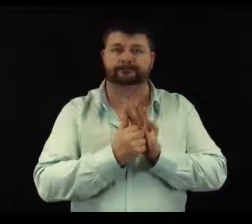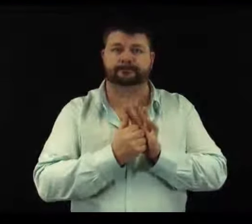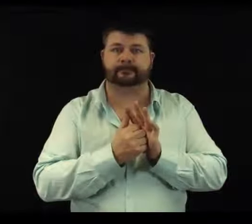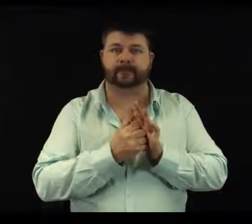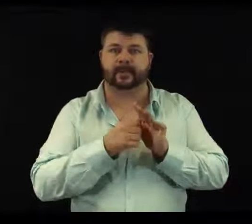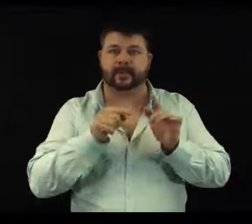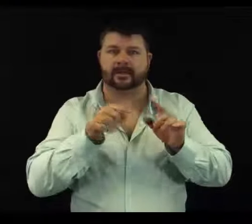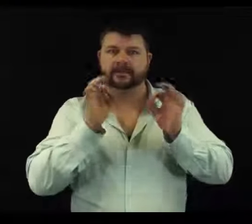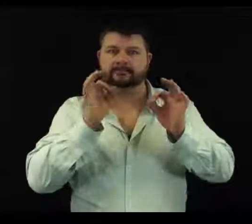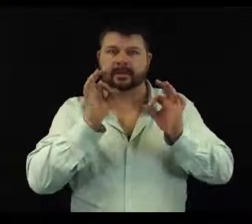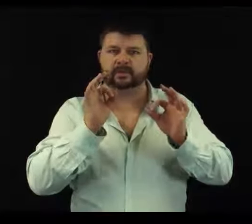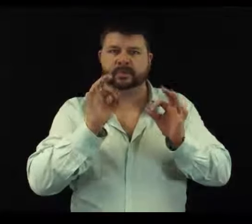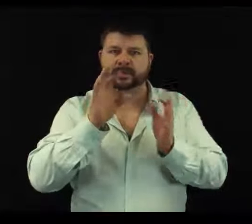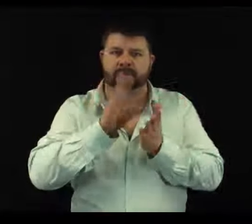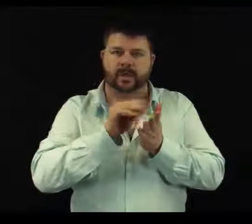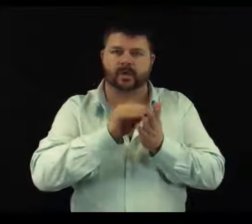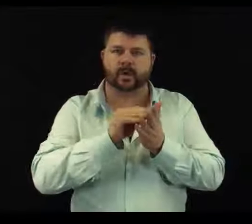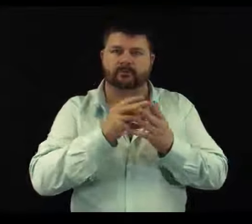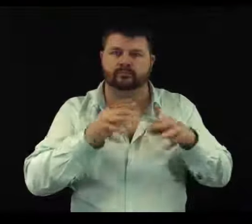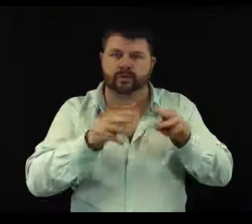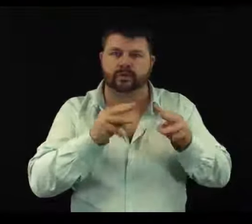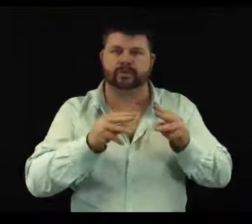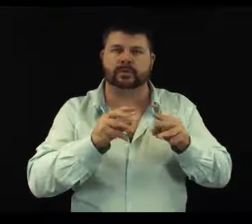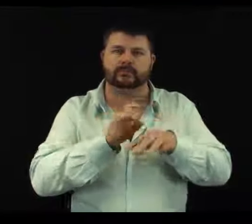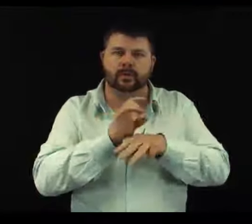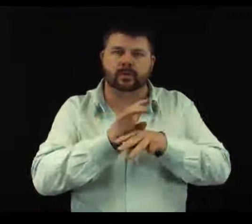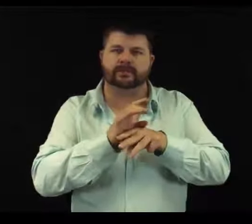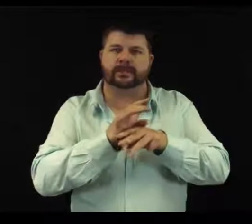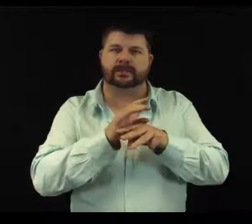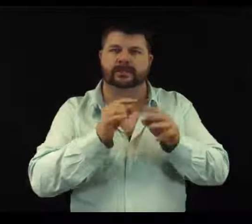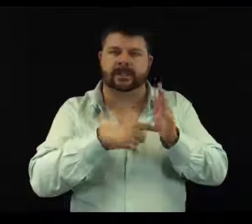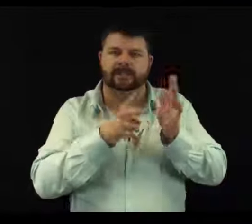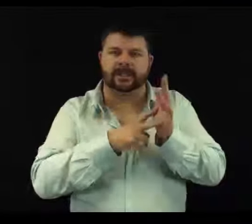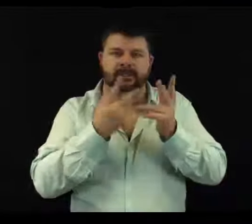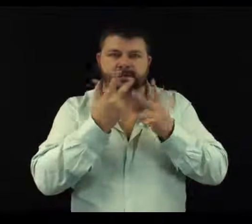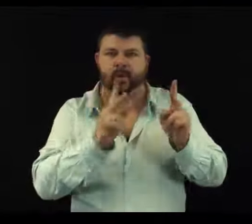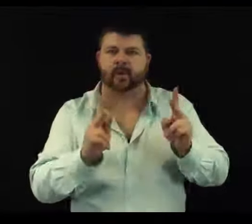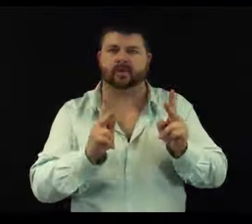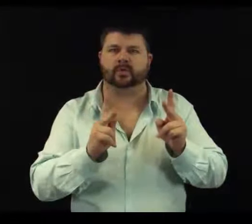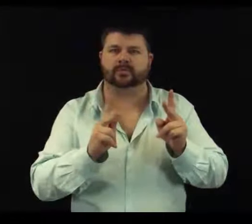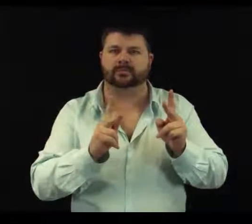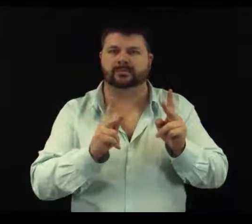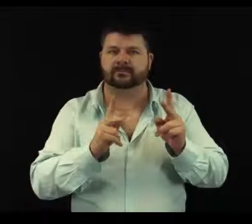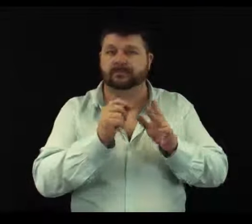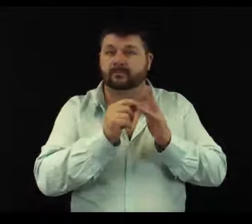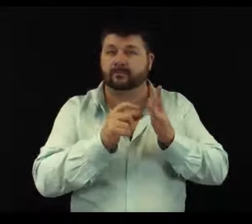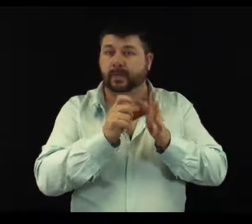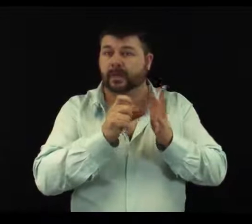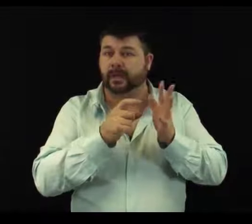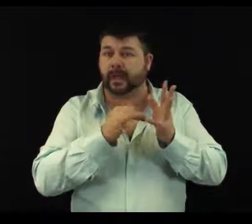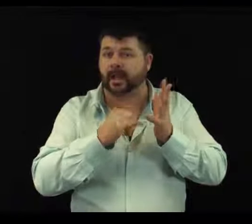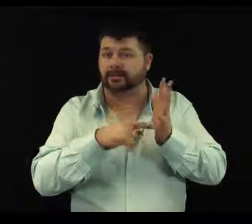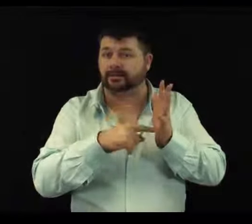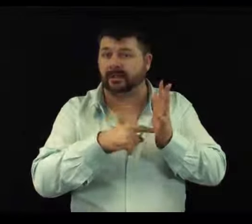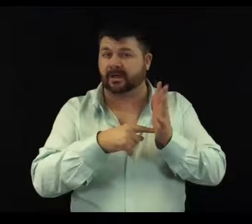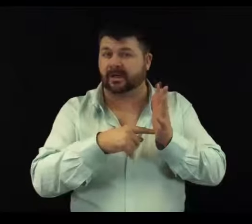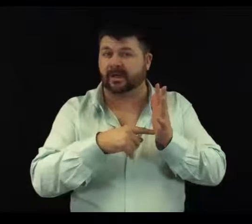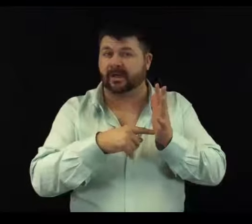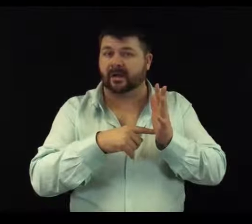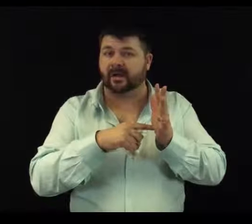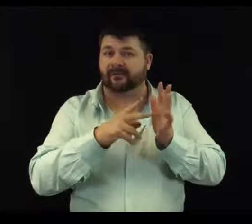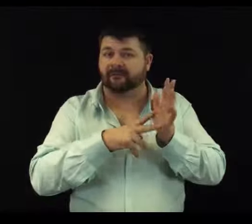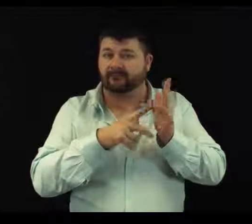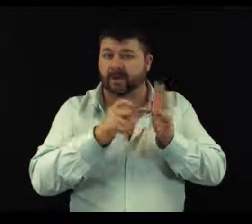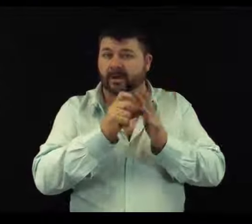The iTunes Music Store is a fantastic way to find and download music, movies, TV shows, podcasts, audiobooks,